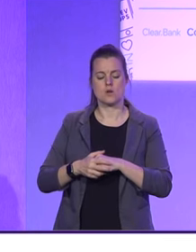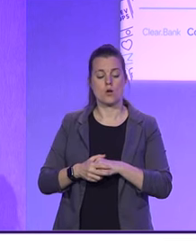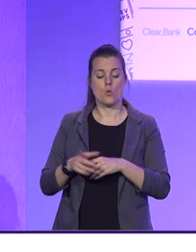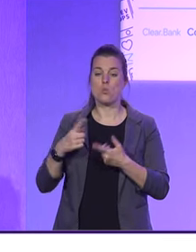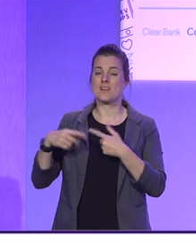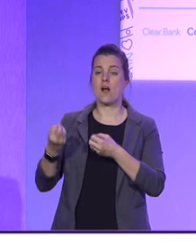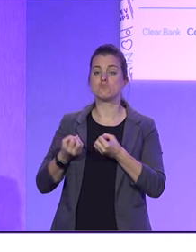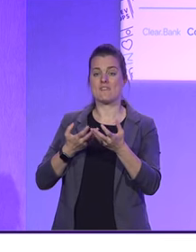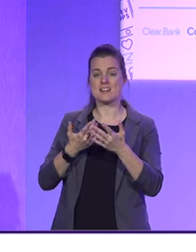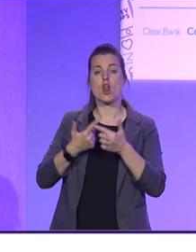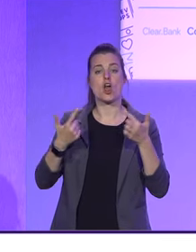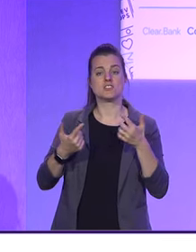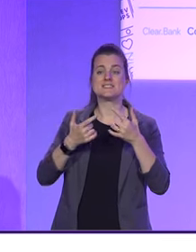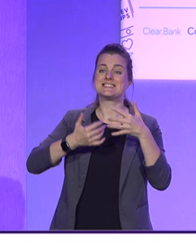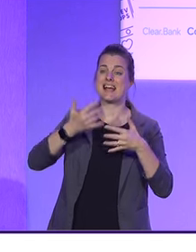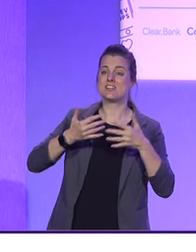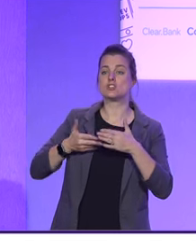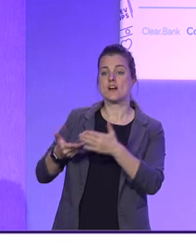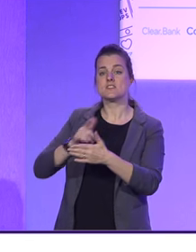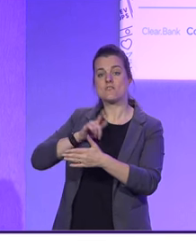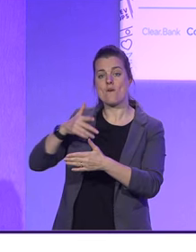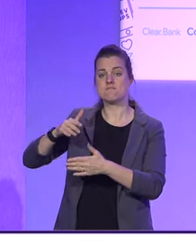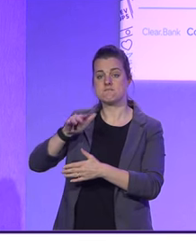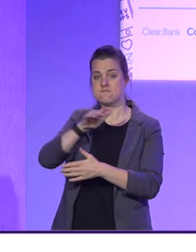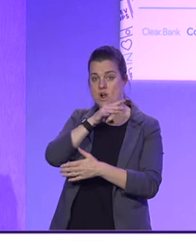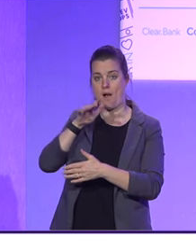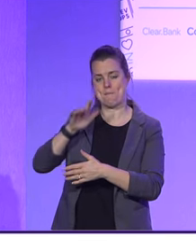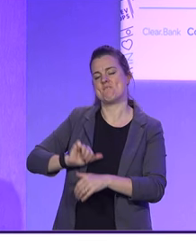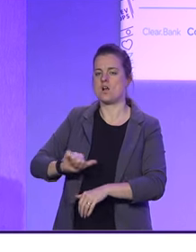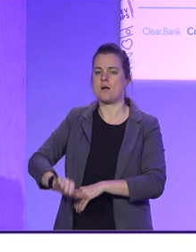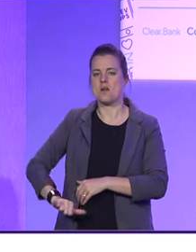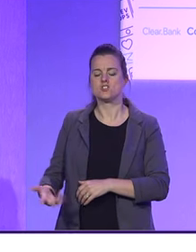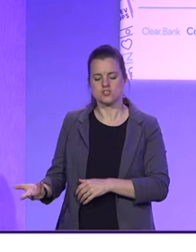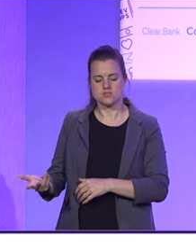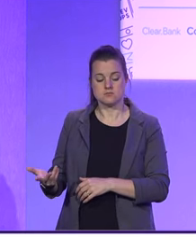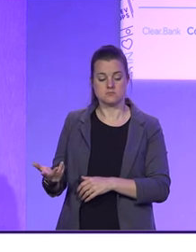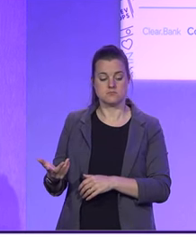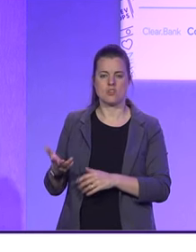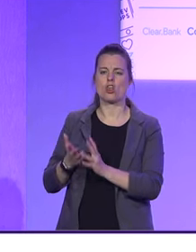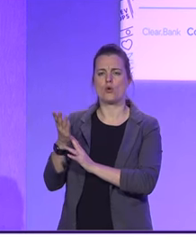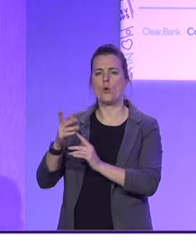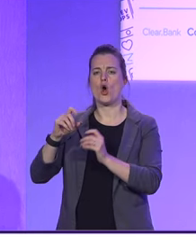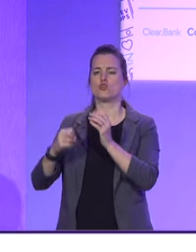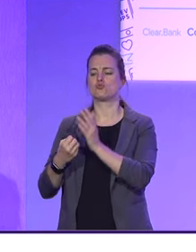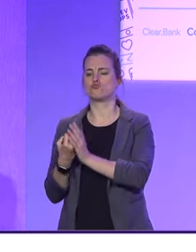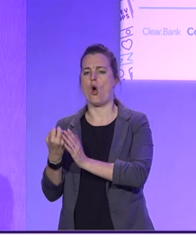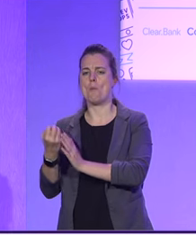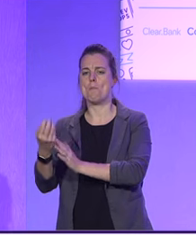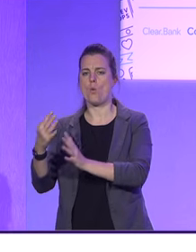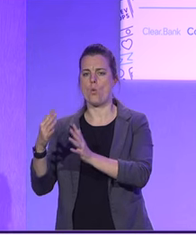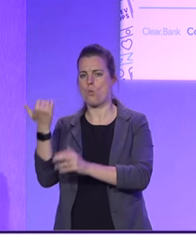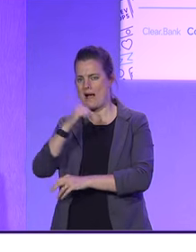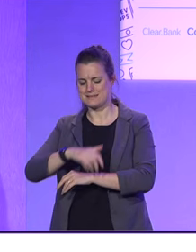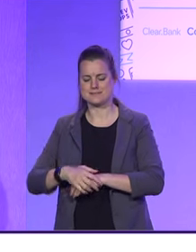digital services for the farmers that is in the run of CropWise, okay? But well, there are many things. If you want